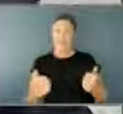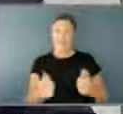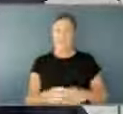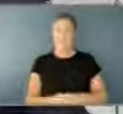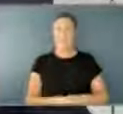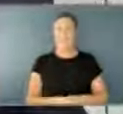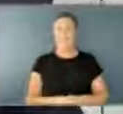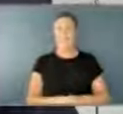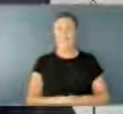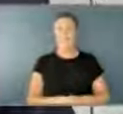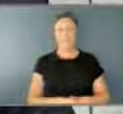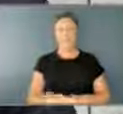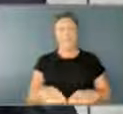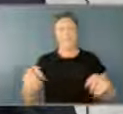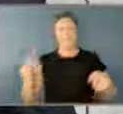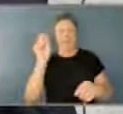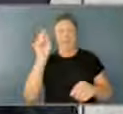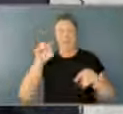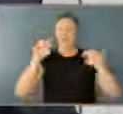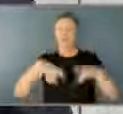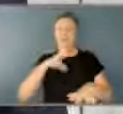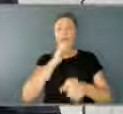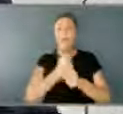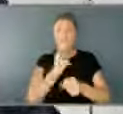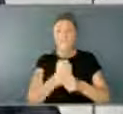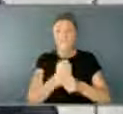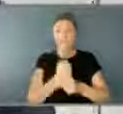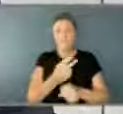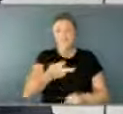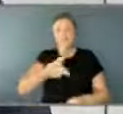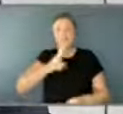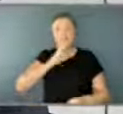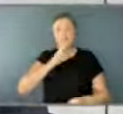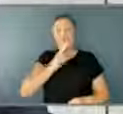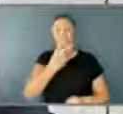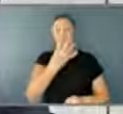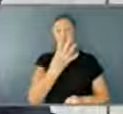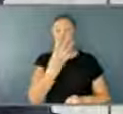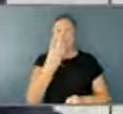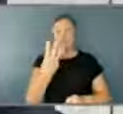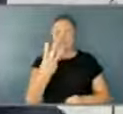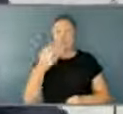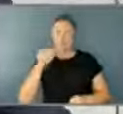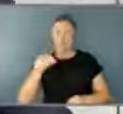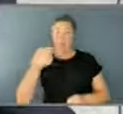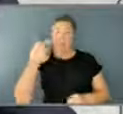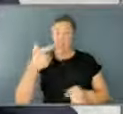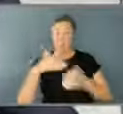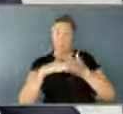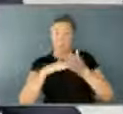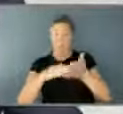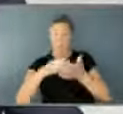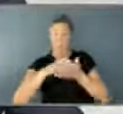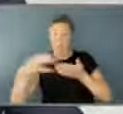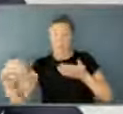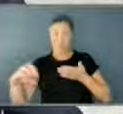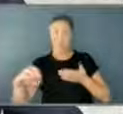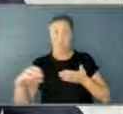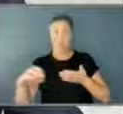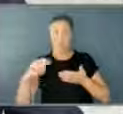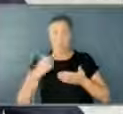significant cost, some $243.7 million for the provision of COVID quarantine arrangements at the Howard Springs